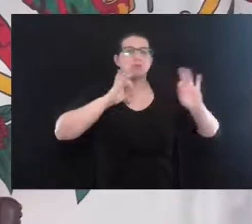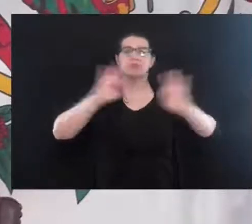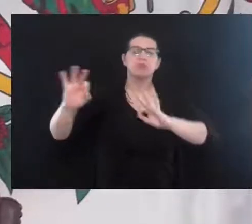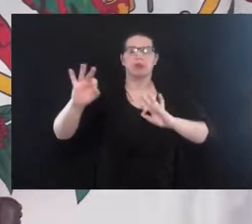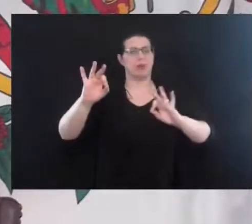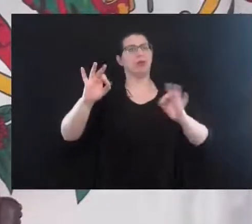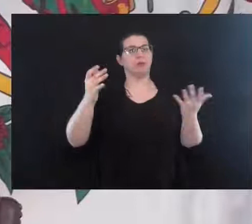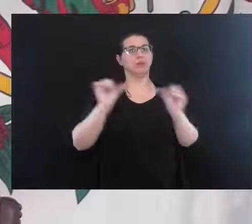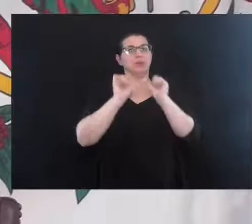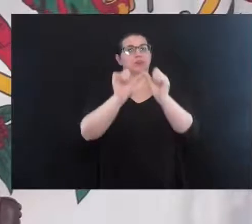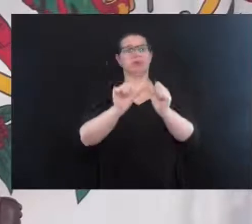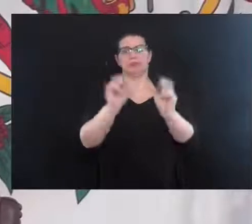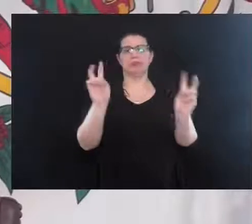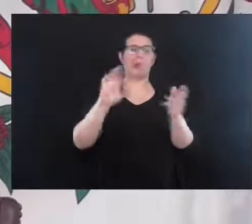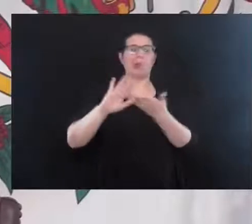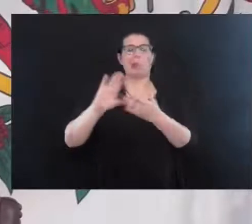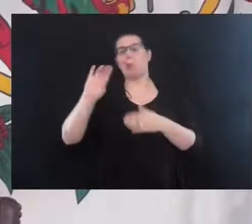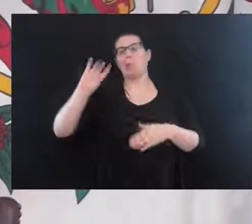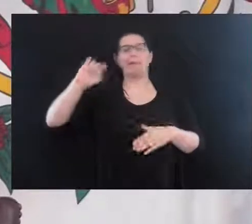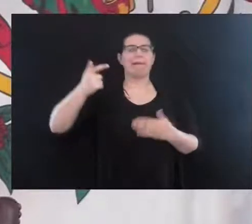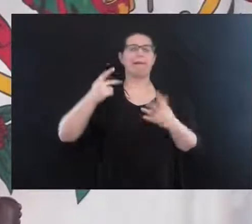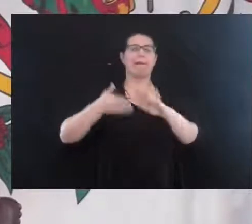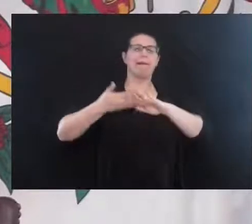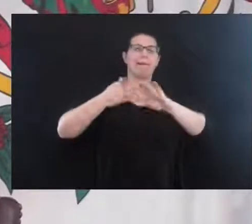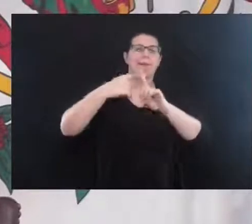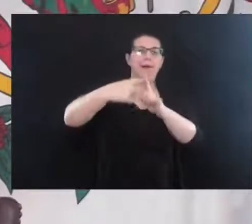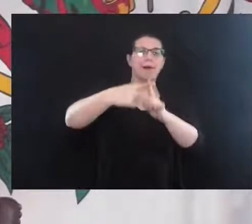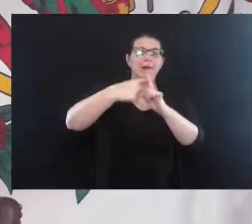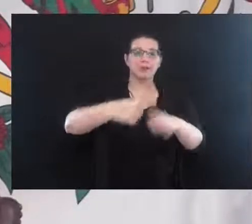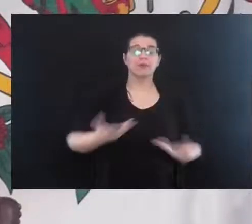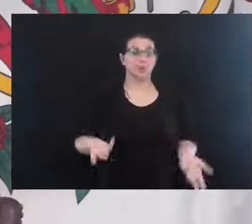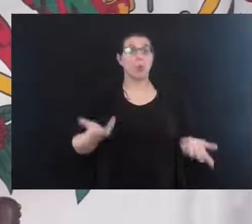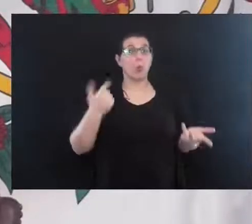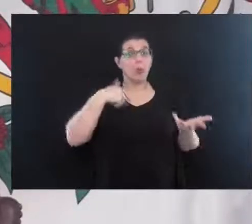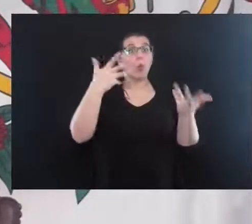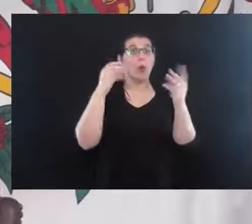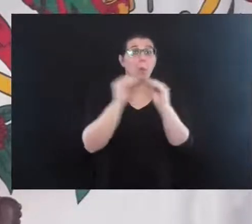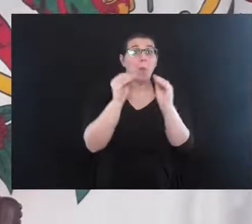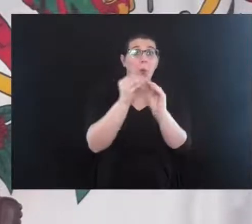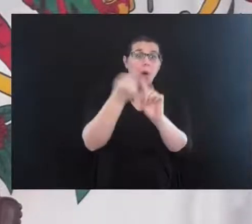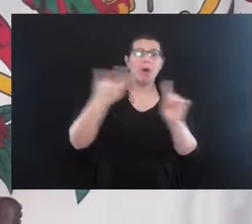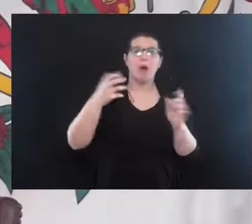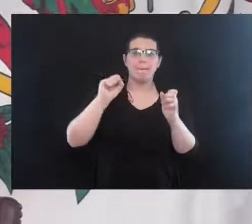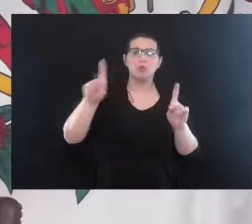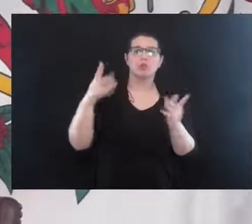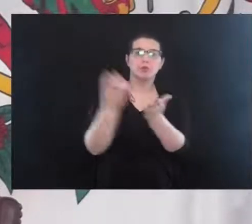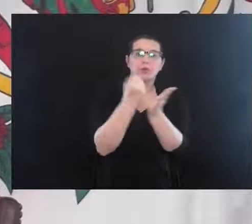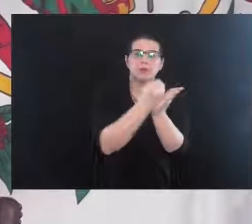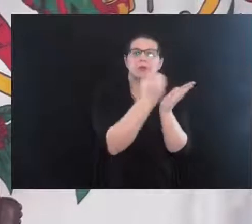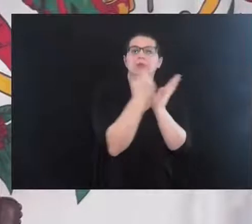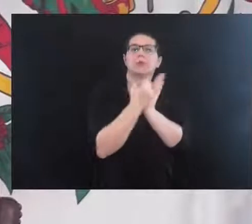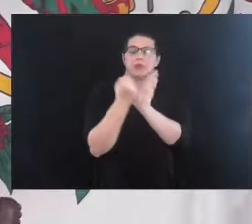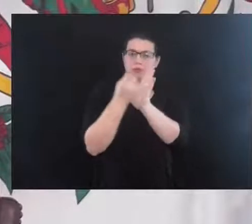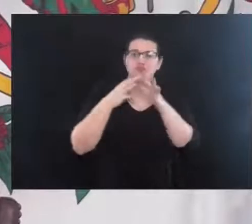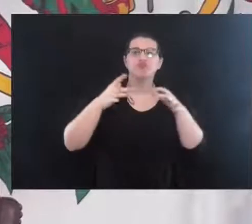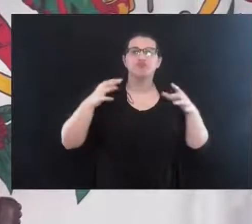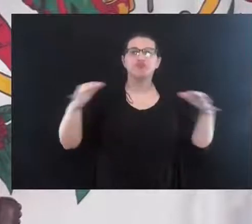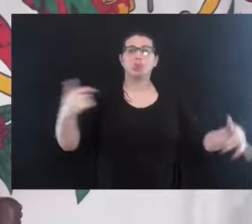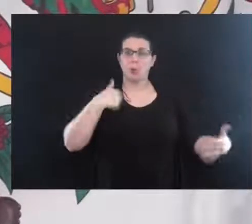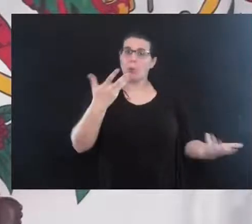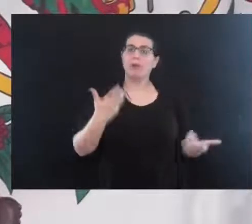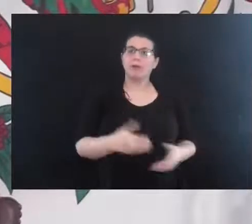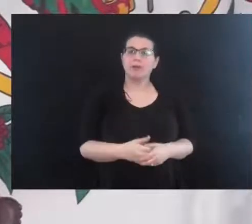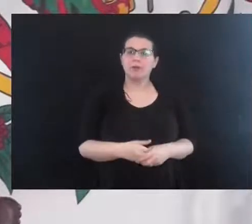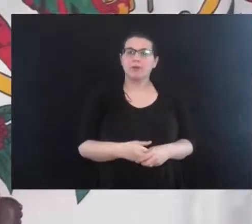on doing and everything. Keep opportunity coming to this state and literally just continue to grow. Got another